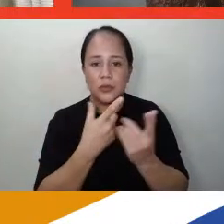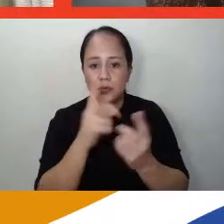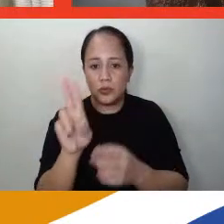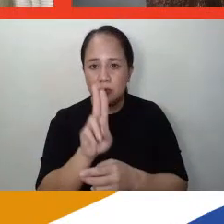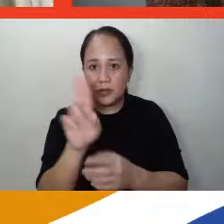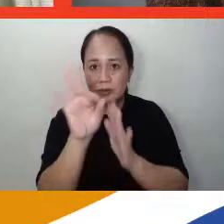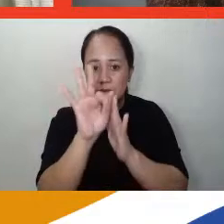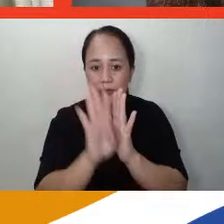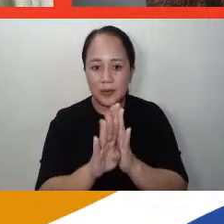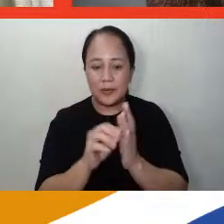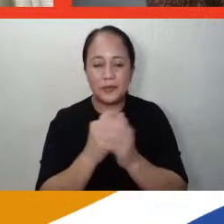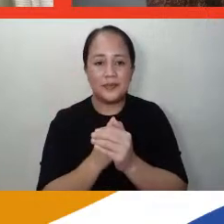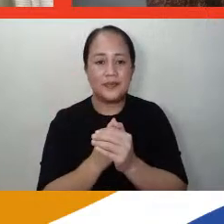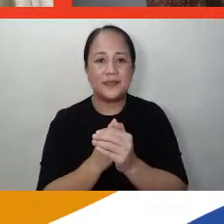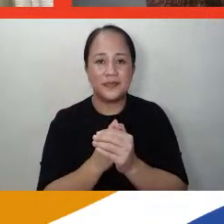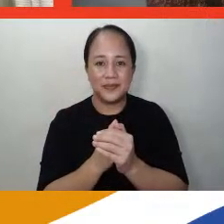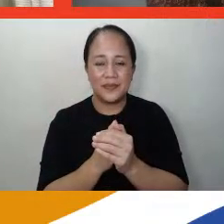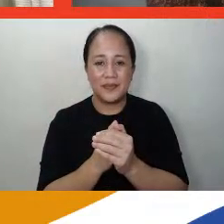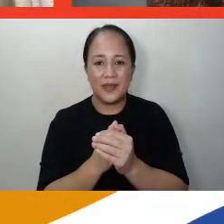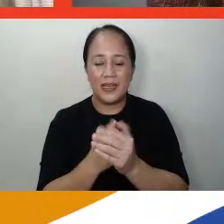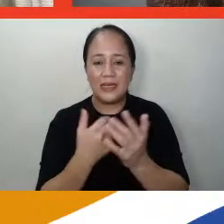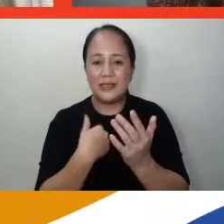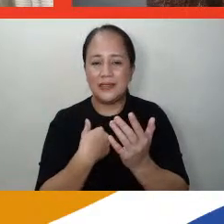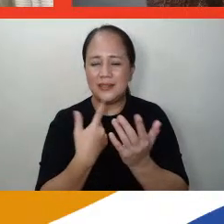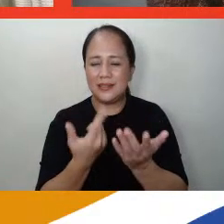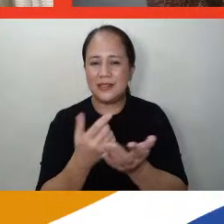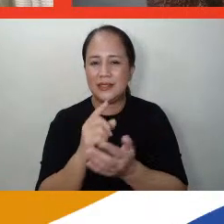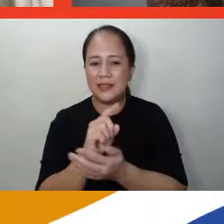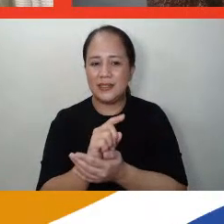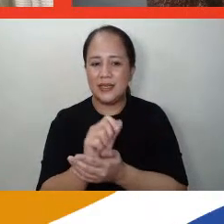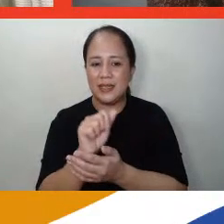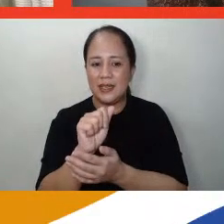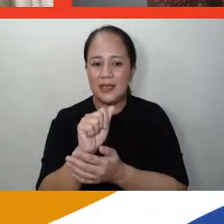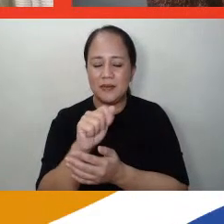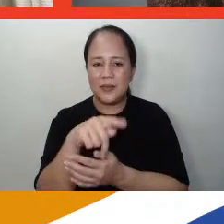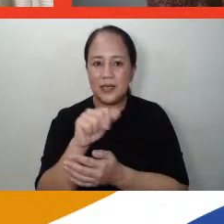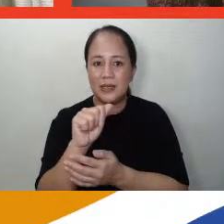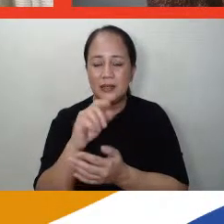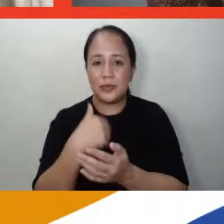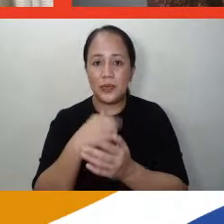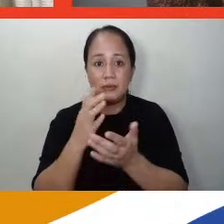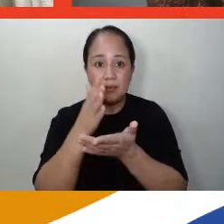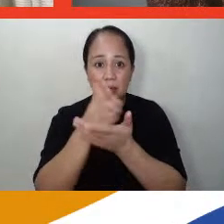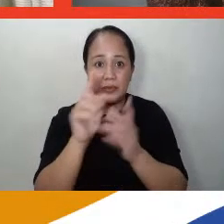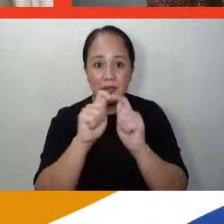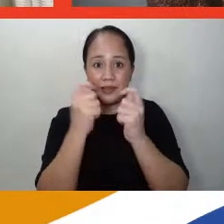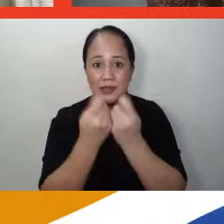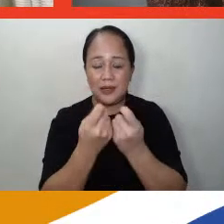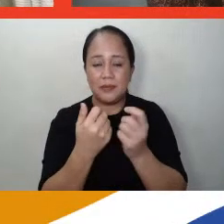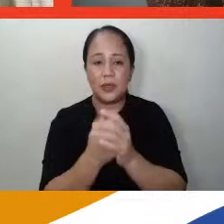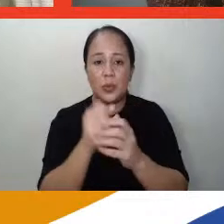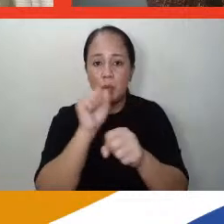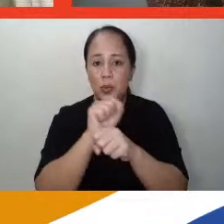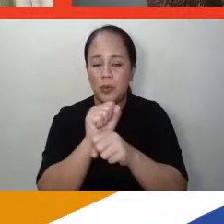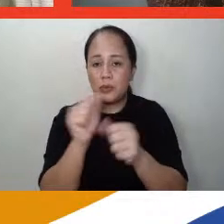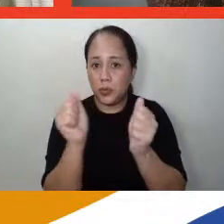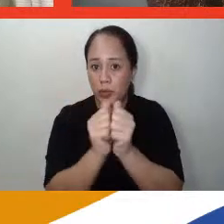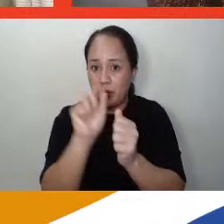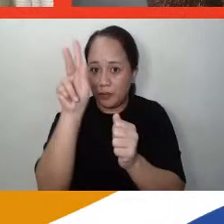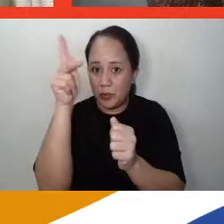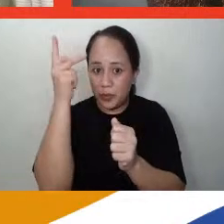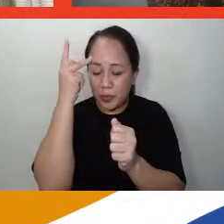to connect with their citizens. As the APAC lead for the outreach team, He has worked with politicians,